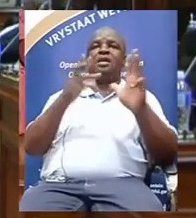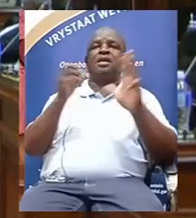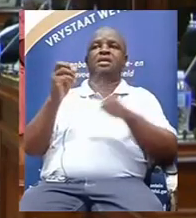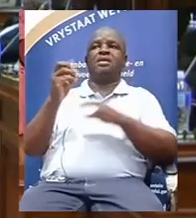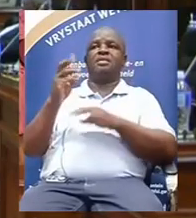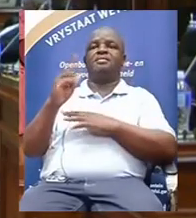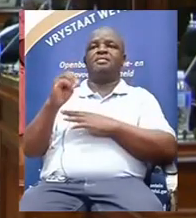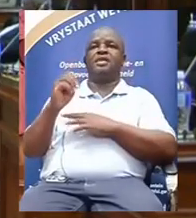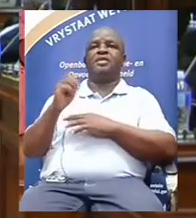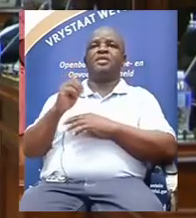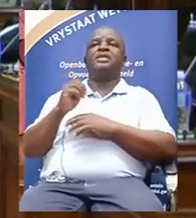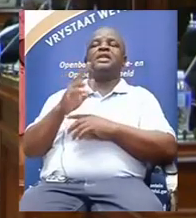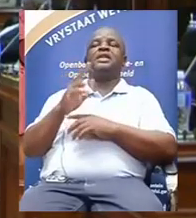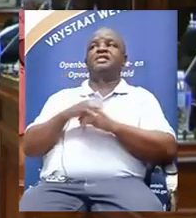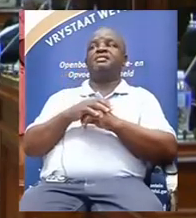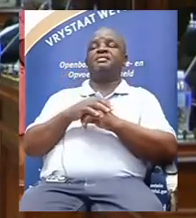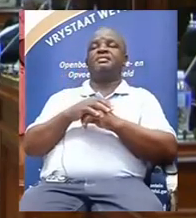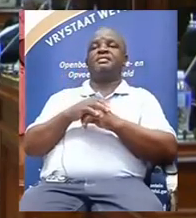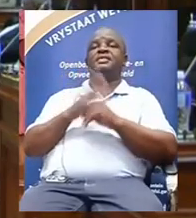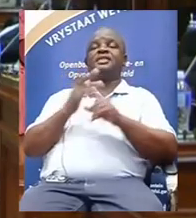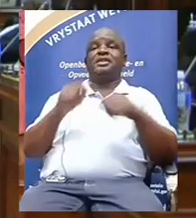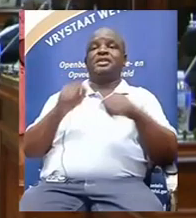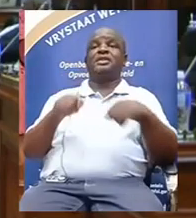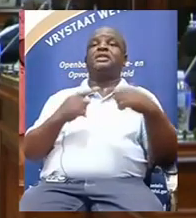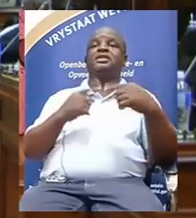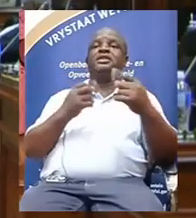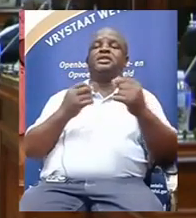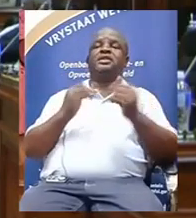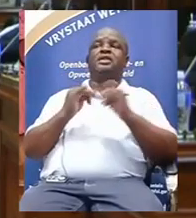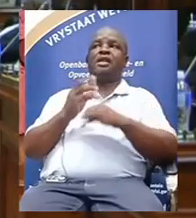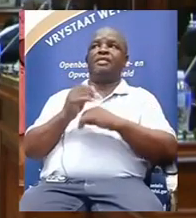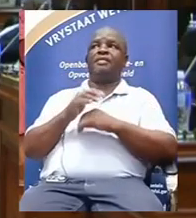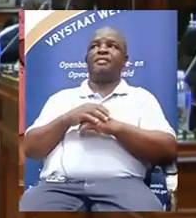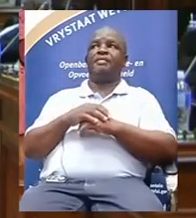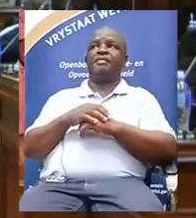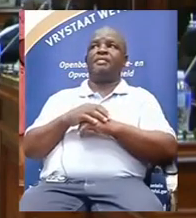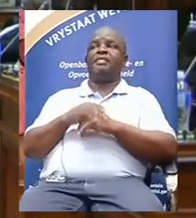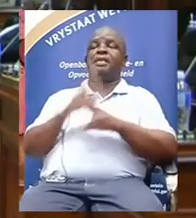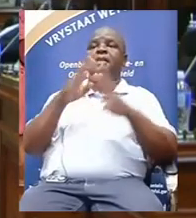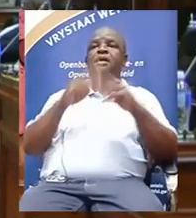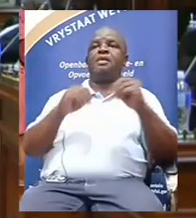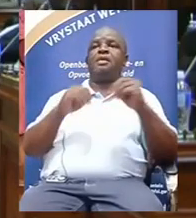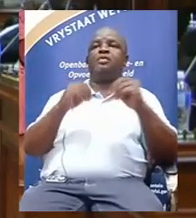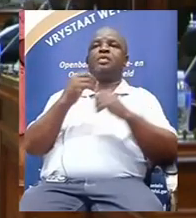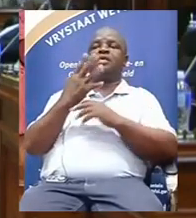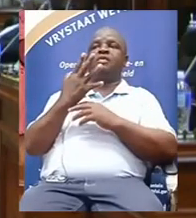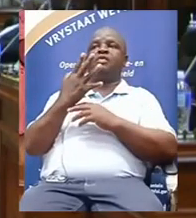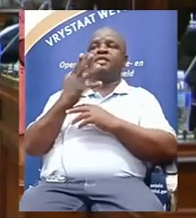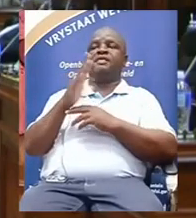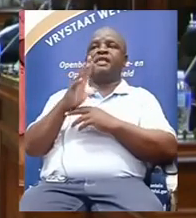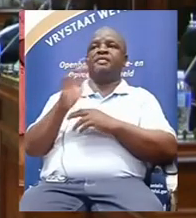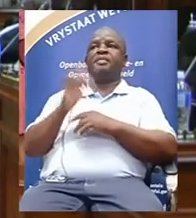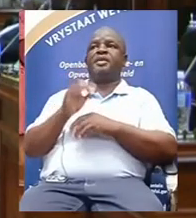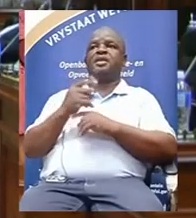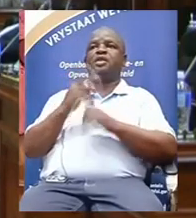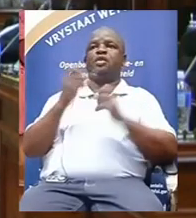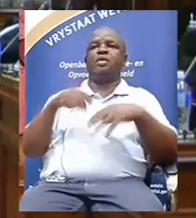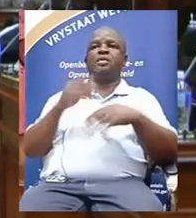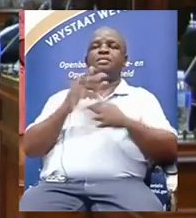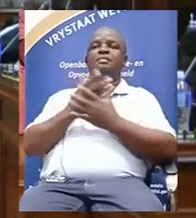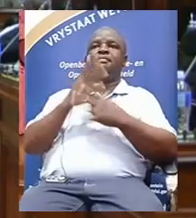a crisis, Speaker, under this current compensation. Mangu, 45% lost.